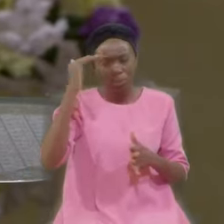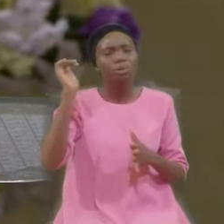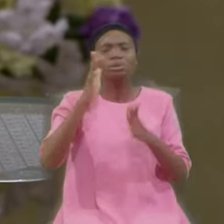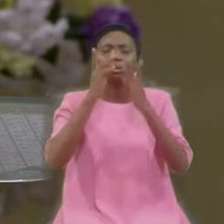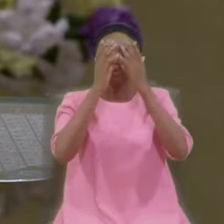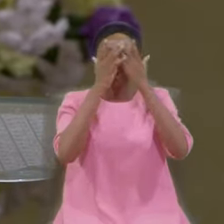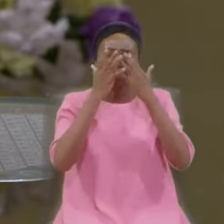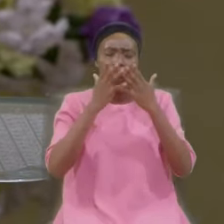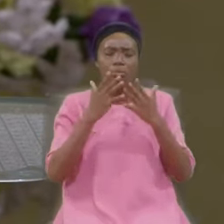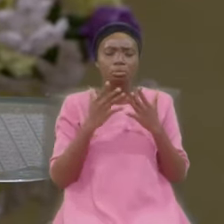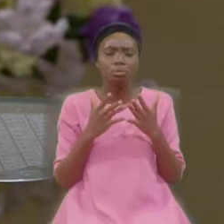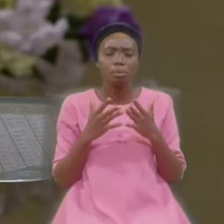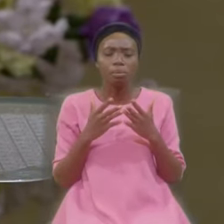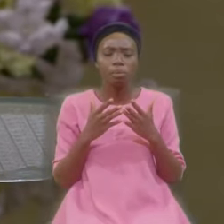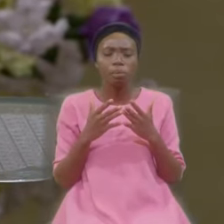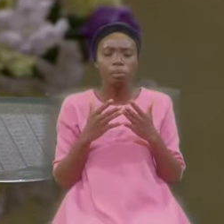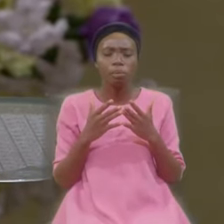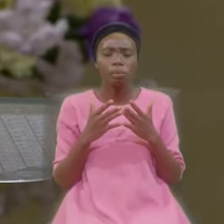sorrows.